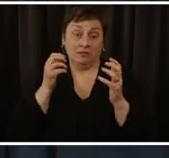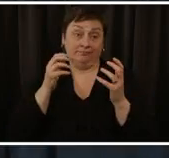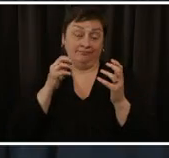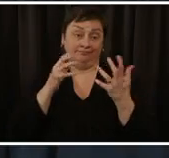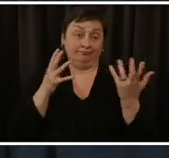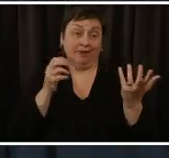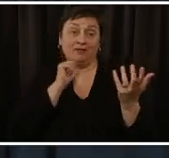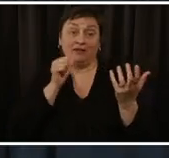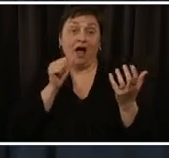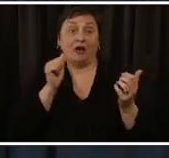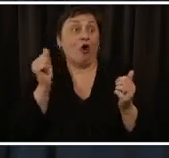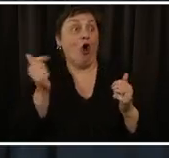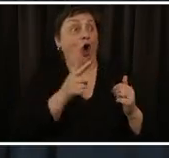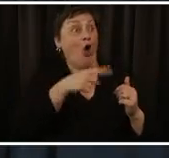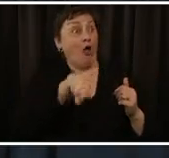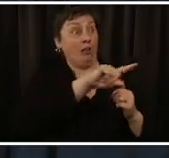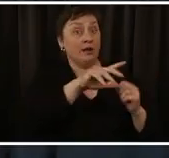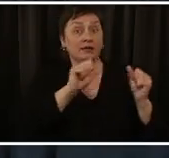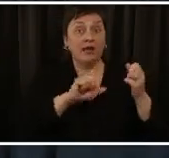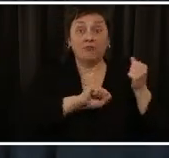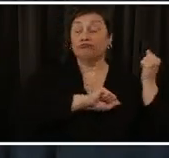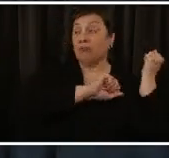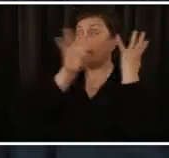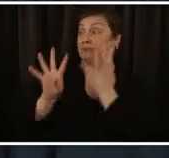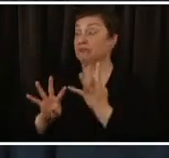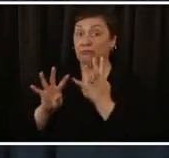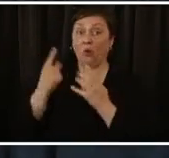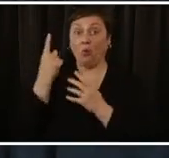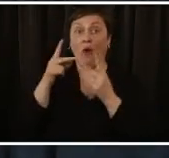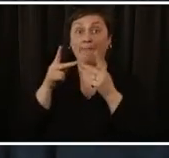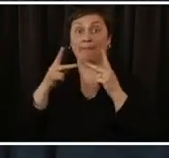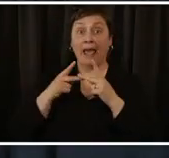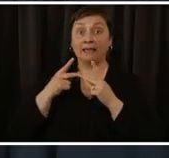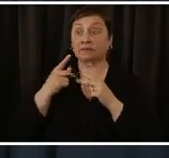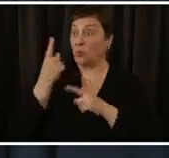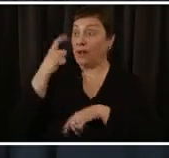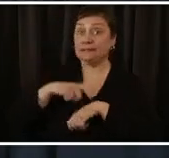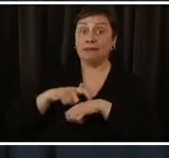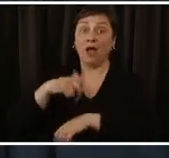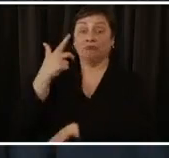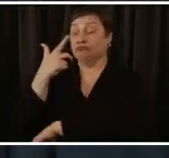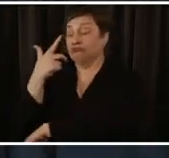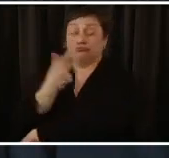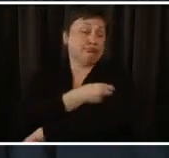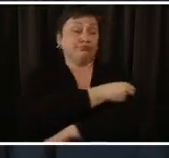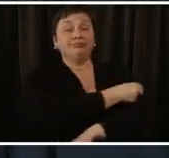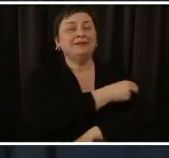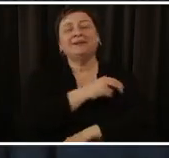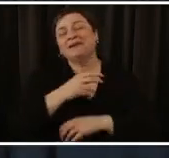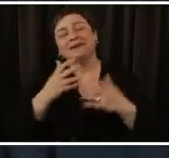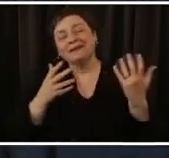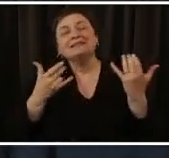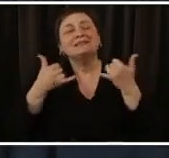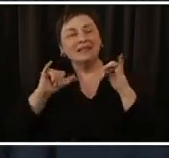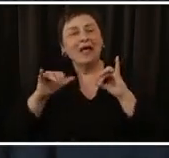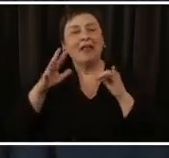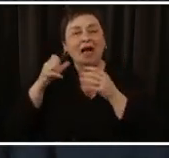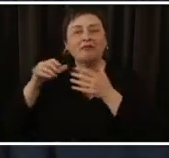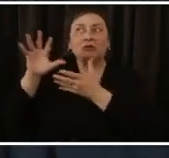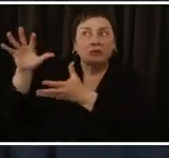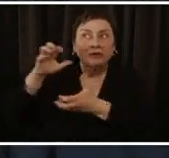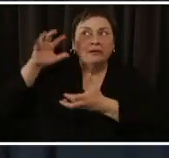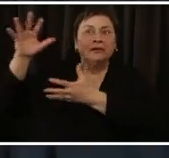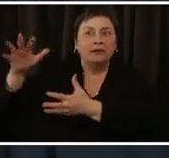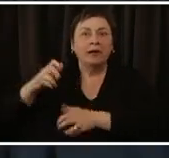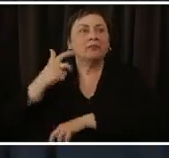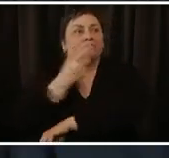up at one site on one day and expect to be vaccinated. It'll still take several weeks to have enough vaccine for everybody who is unvaccinated. But yes, we